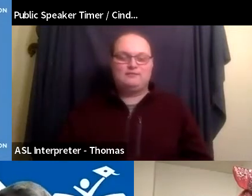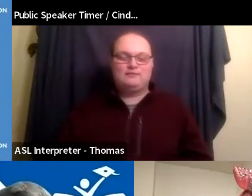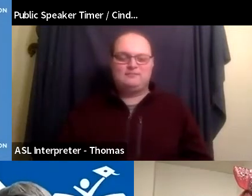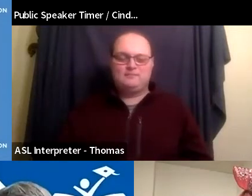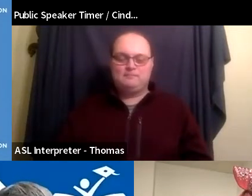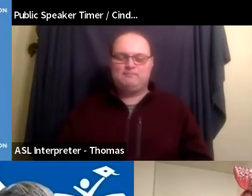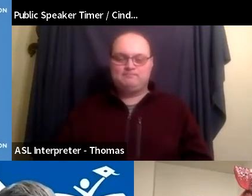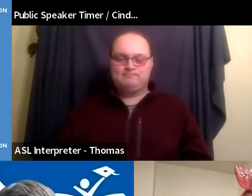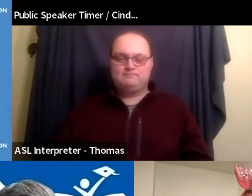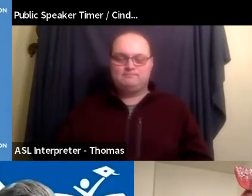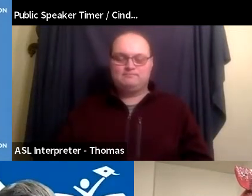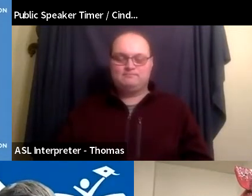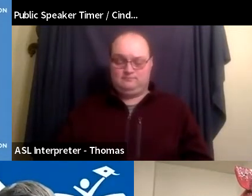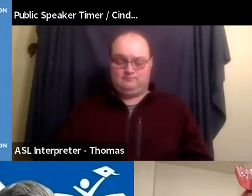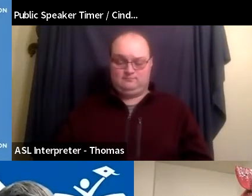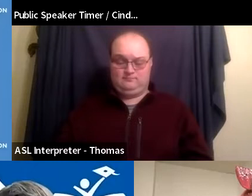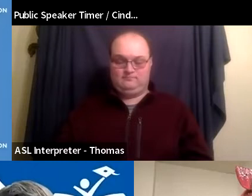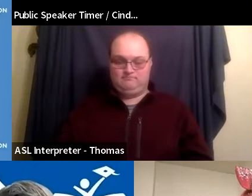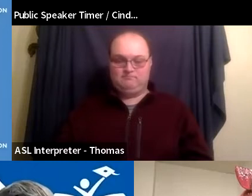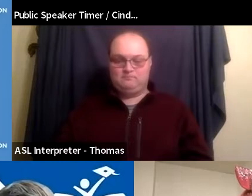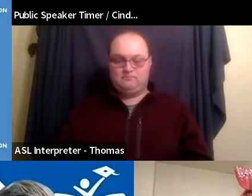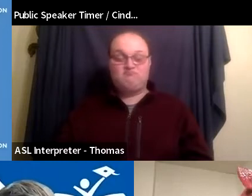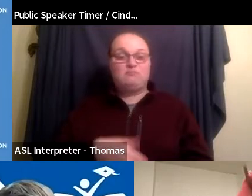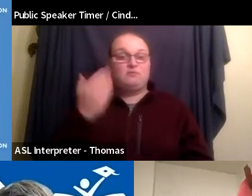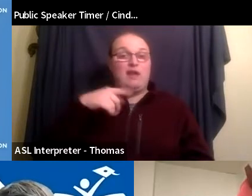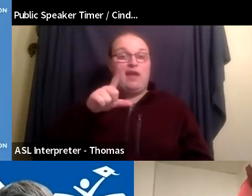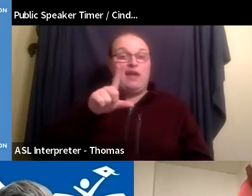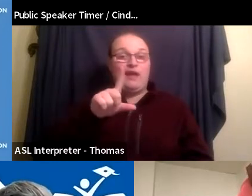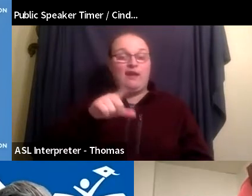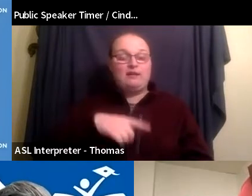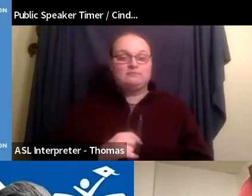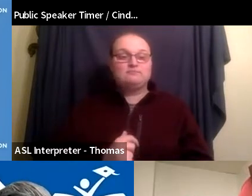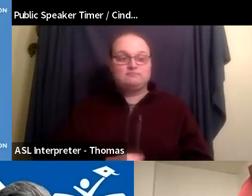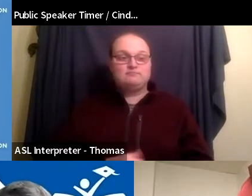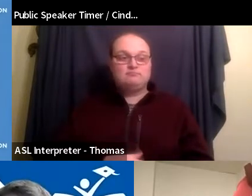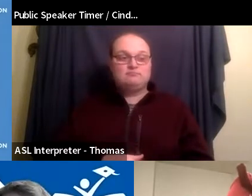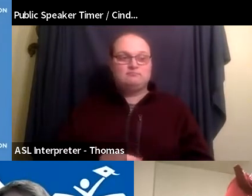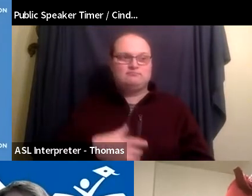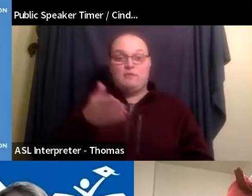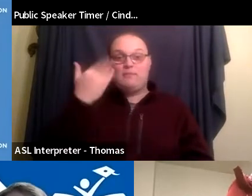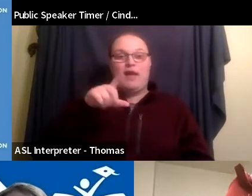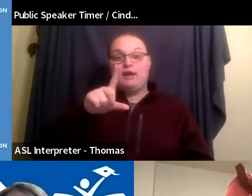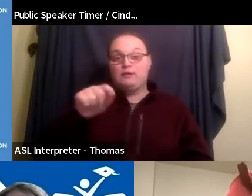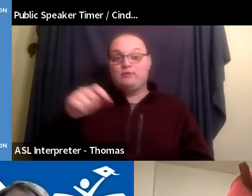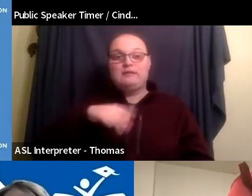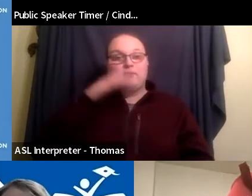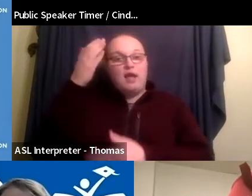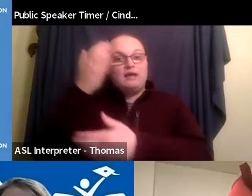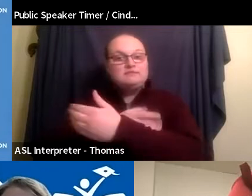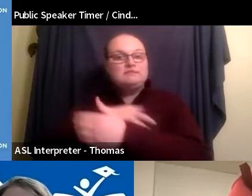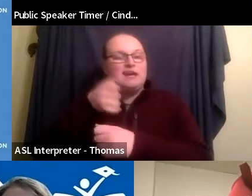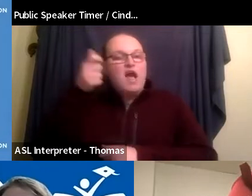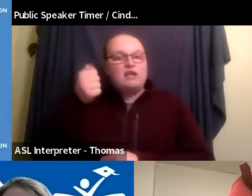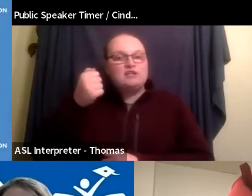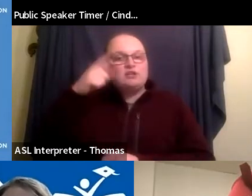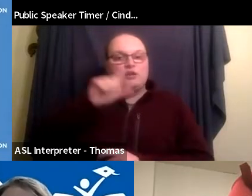In 2020, my son actually got the opportunity to go to CMIT for the charter school, but due